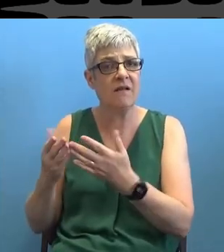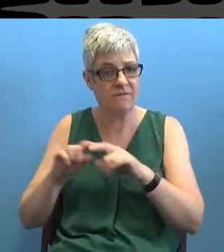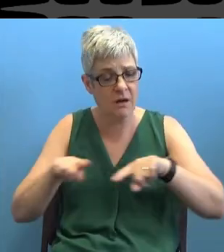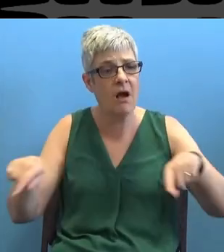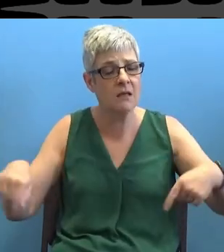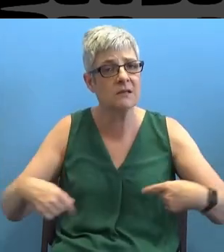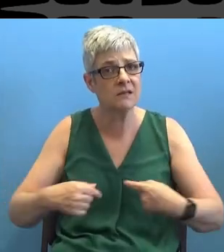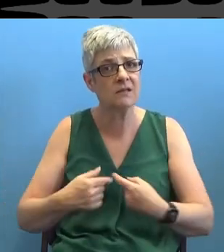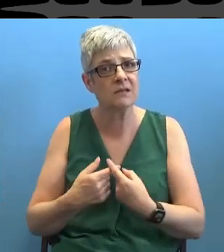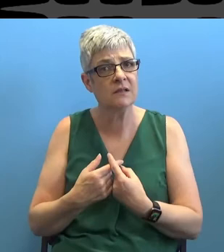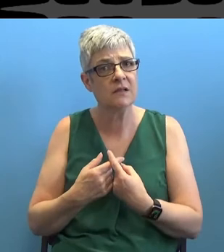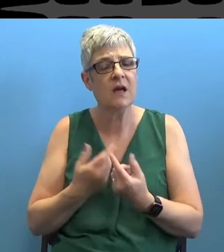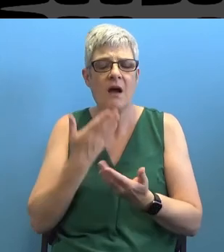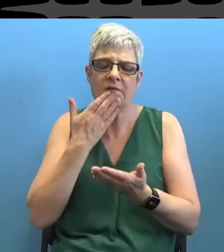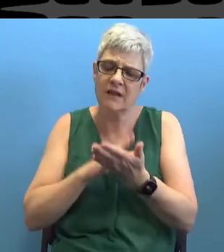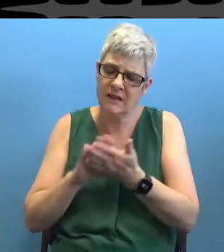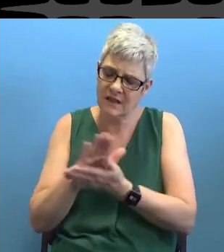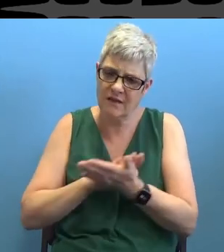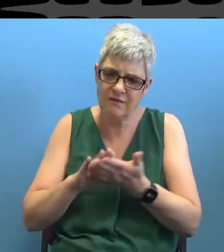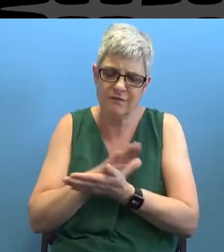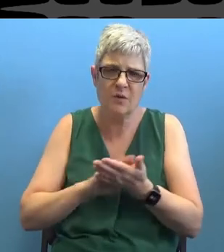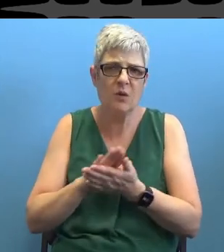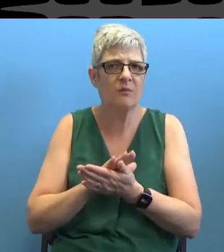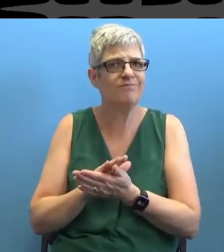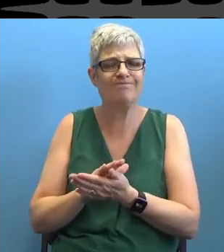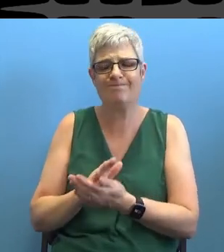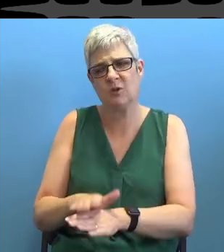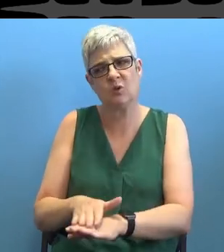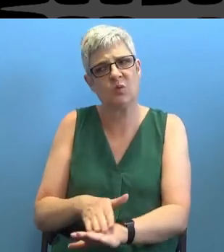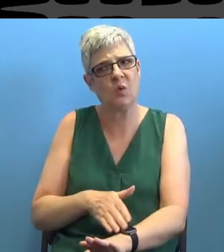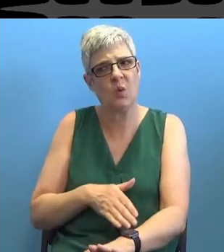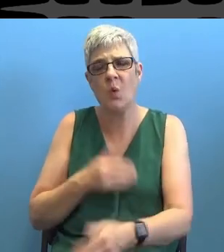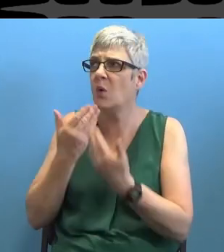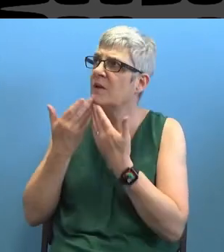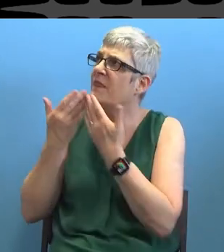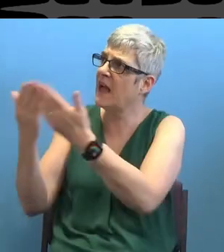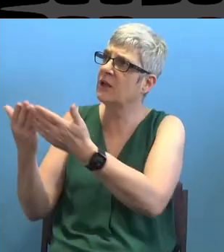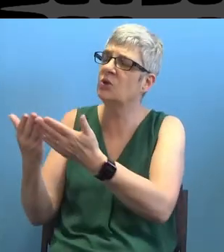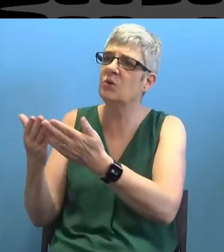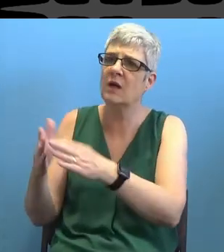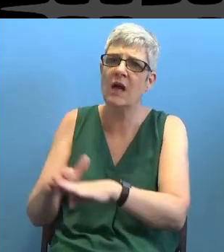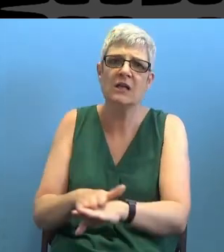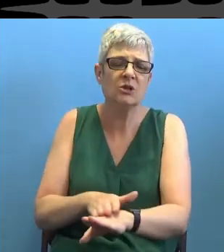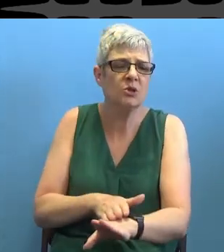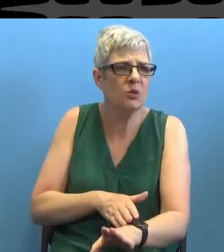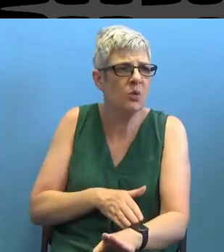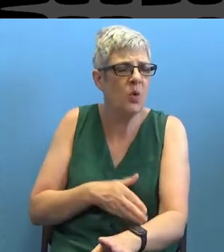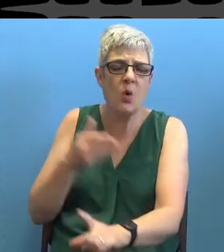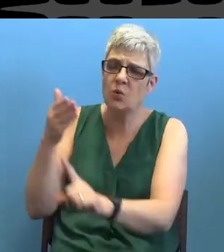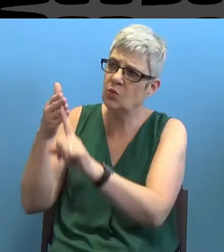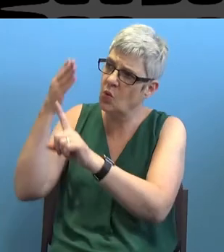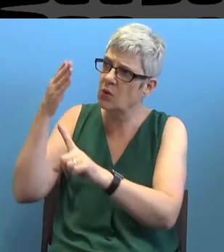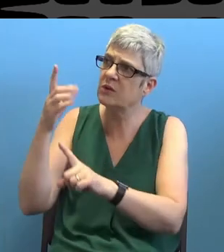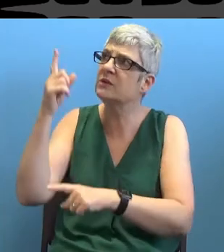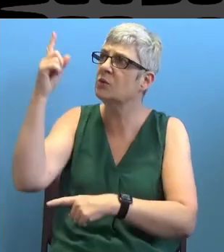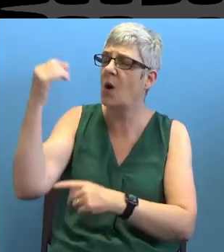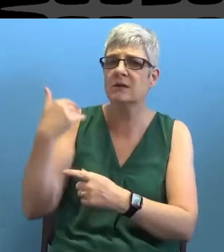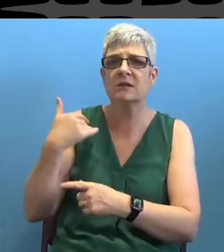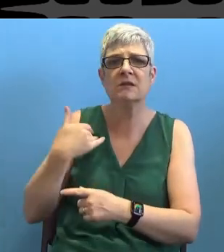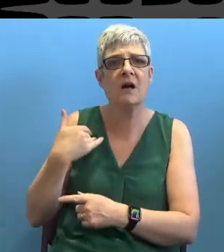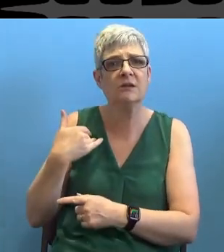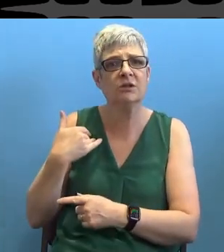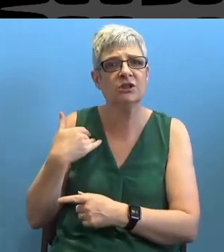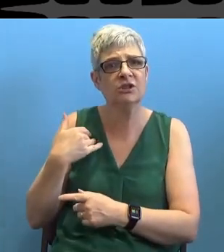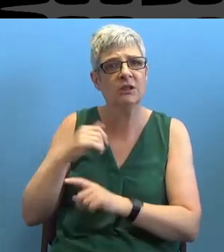Forgive us when we've been slow to give thanks, slow to notice the touch of God in our lives.